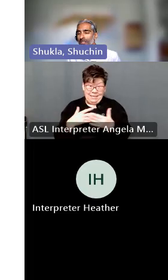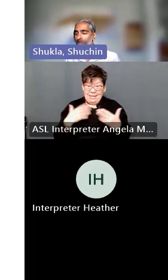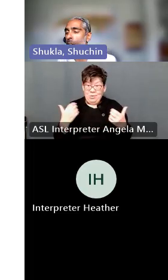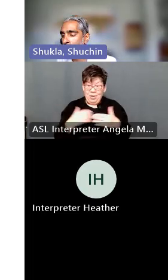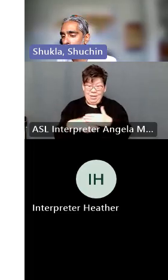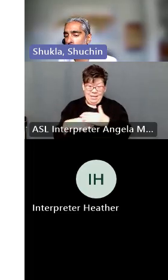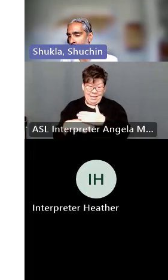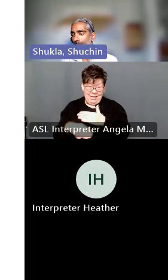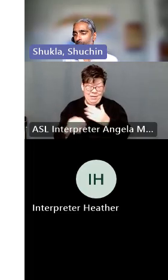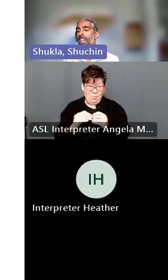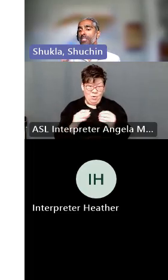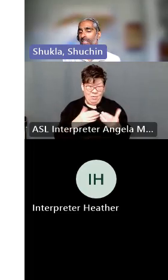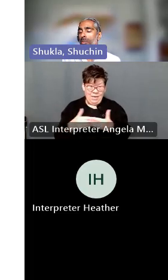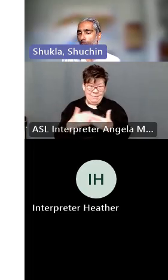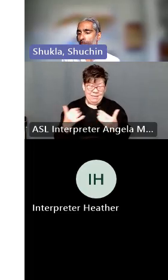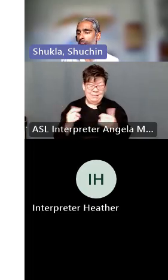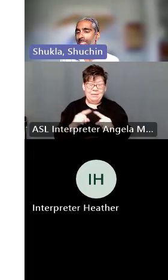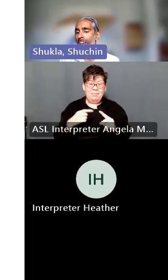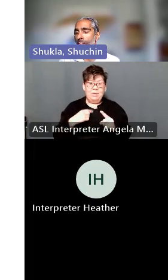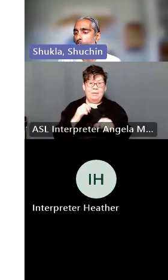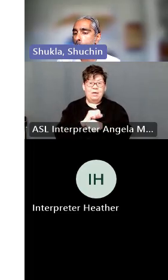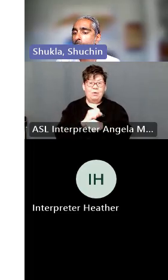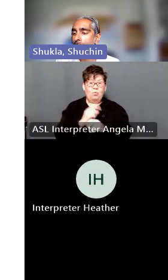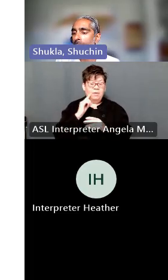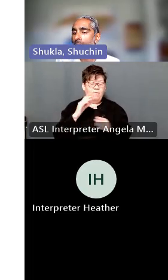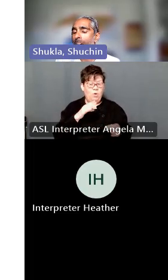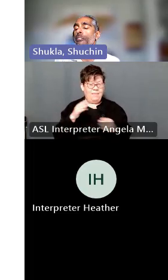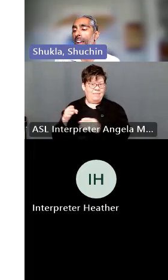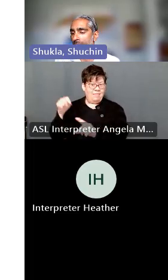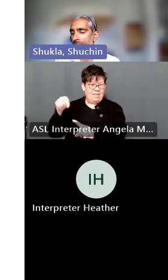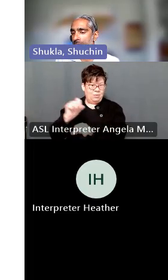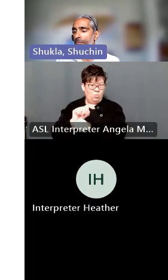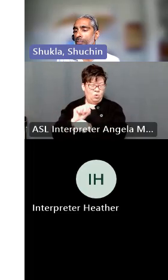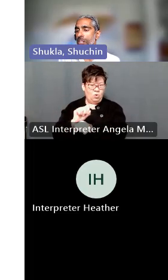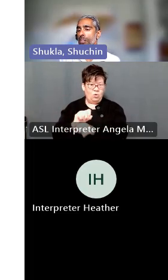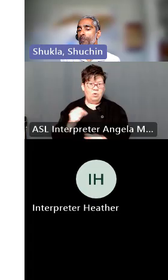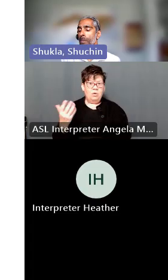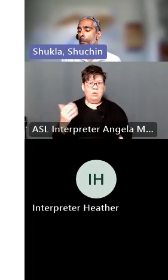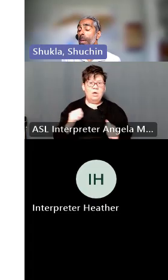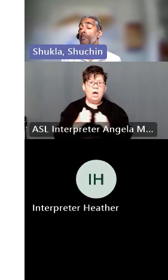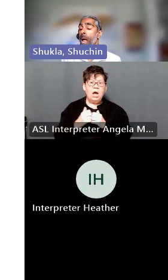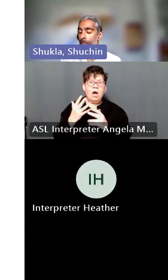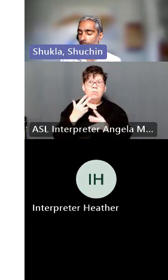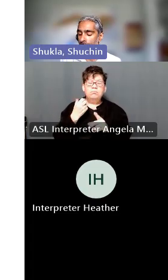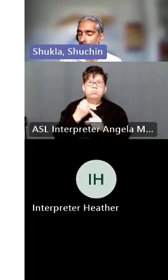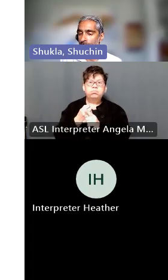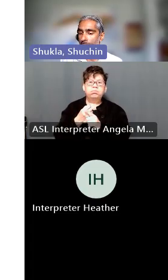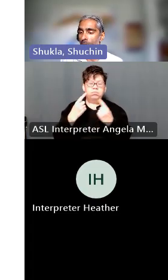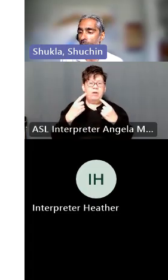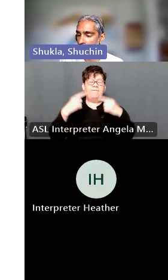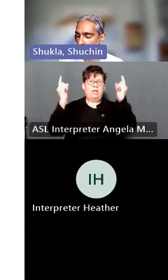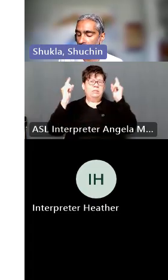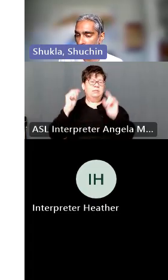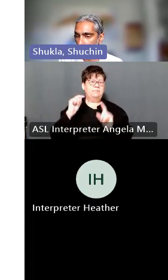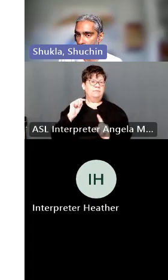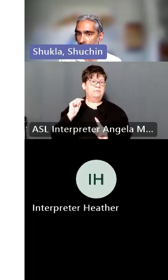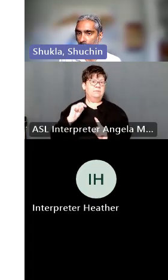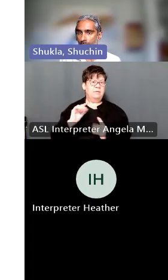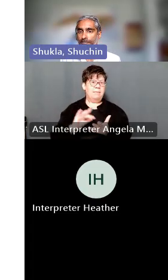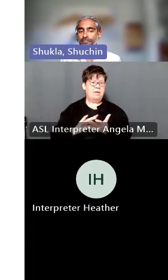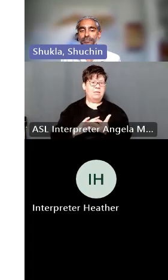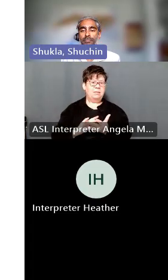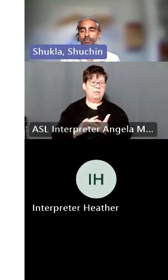but I'm devoting my life to this work because of how effective this is for such a big problem in our country and